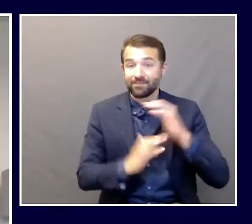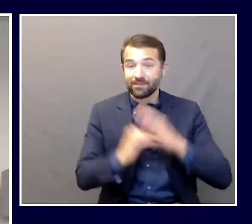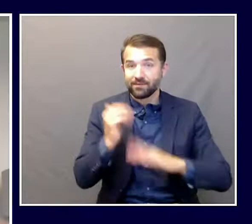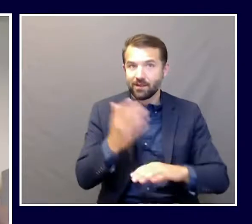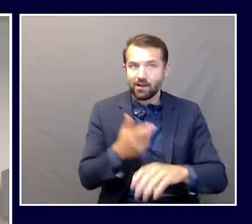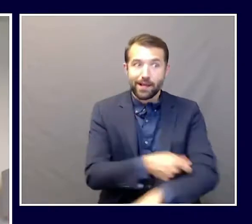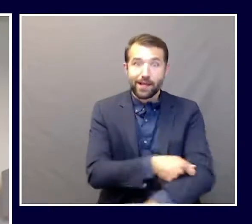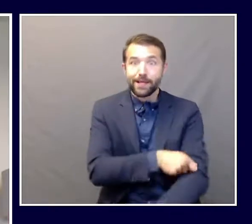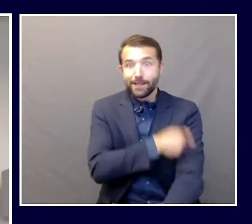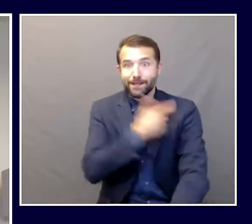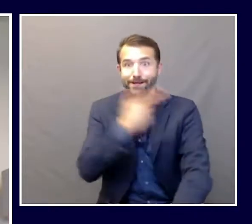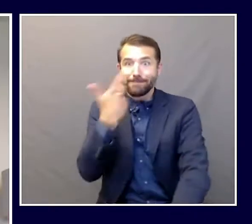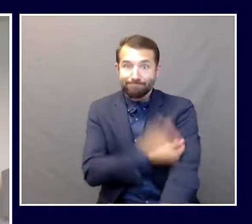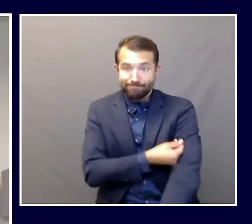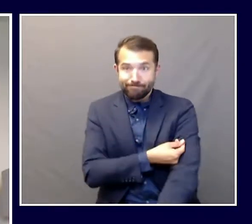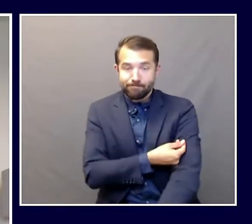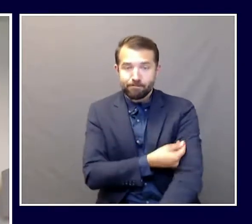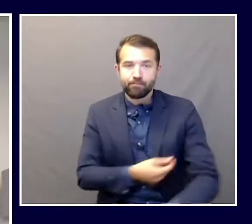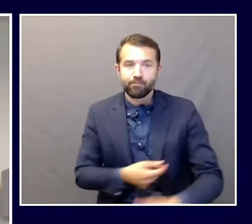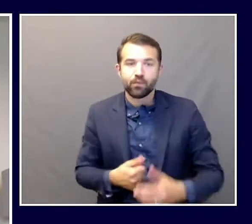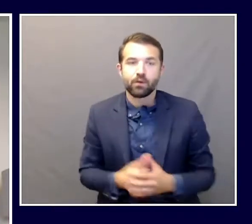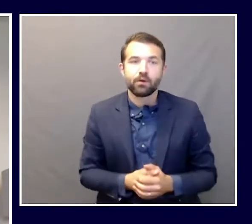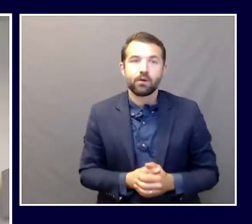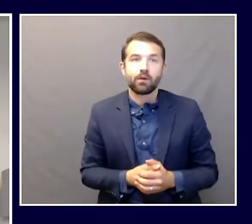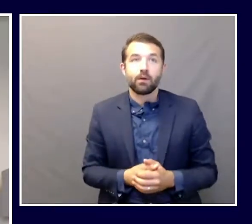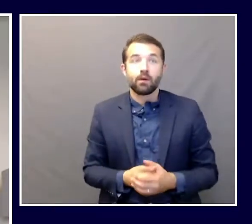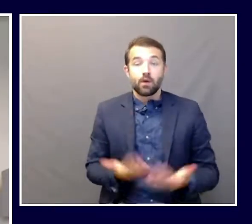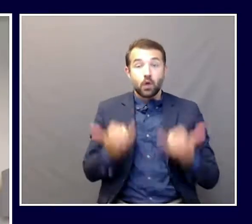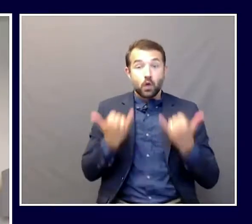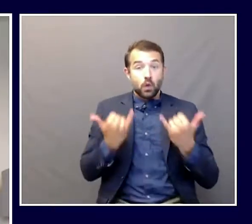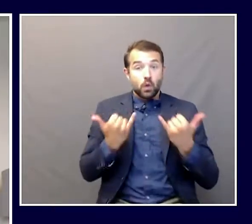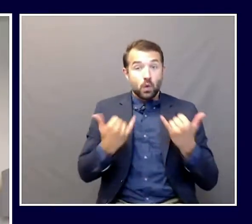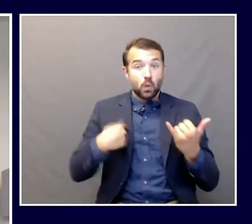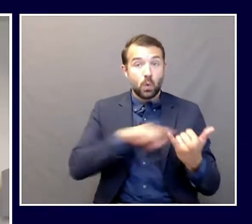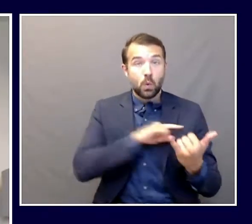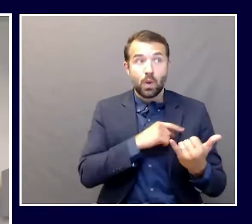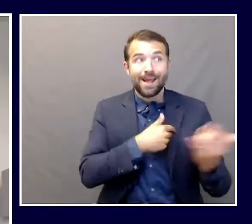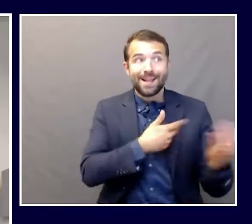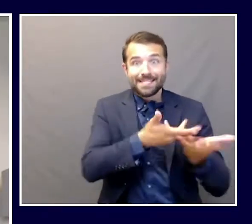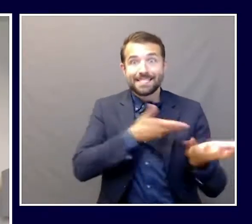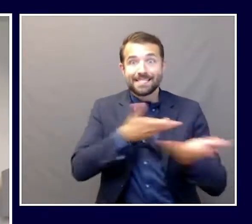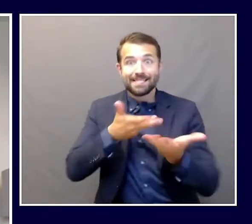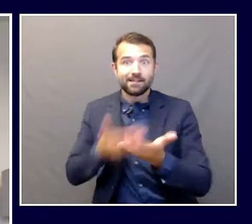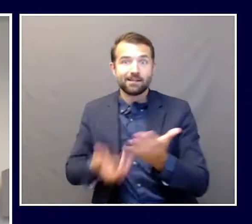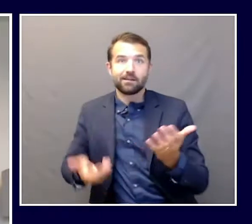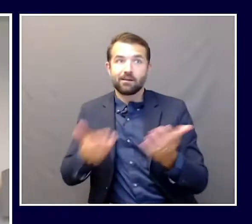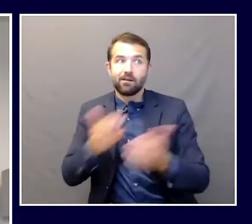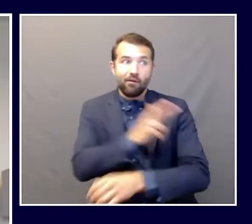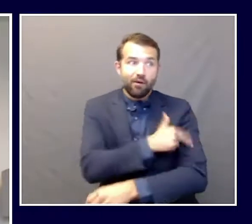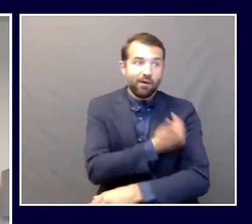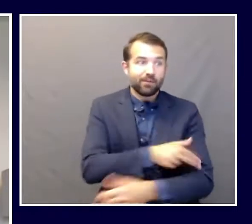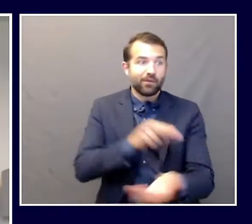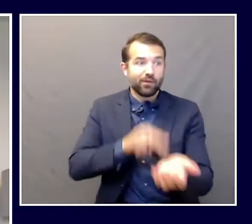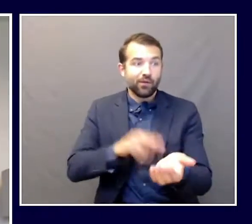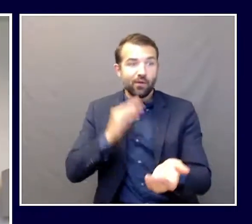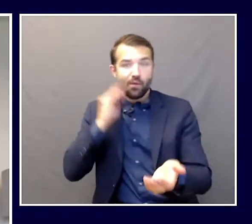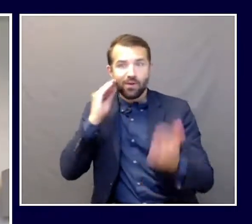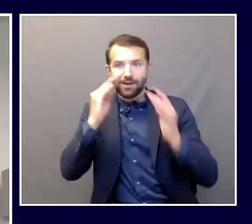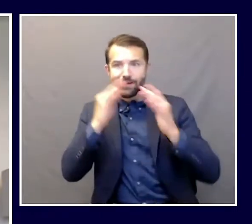staff to make sure they're fully vaccinated. Generally speaking, I'd rather start with the carrot rather than the